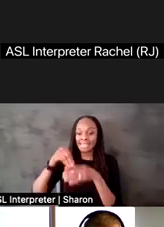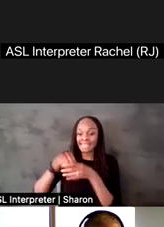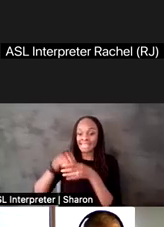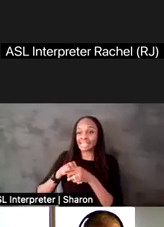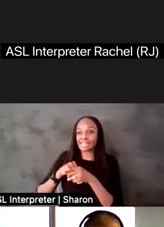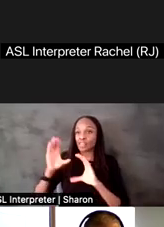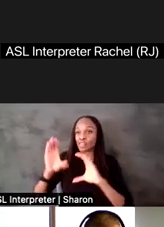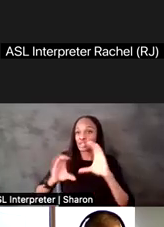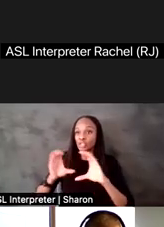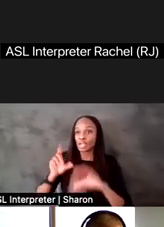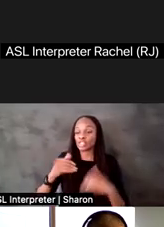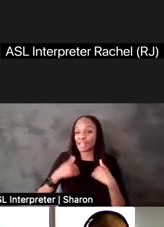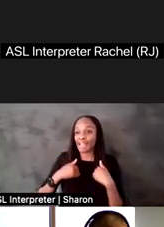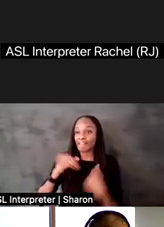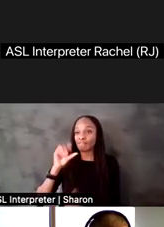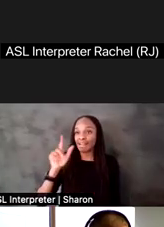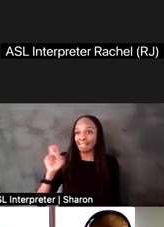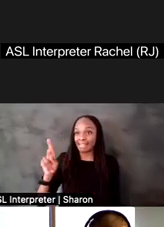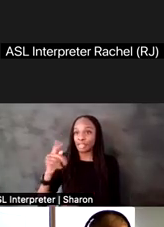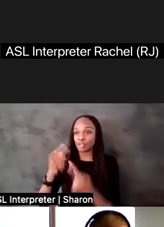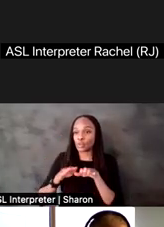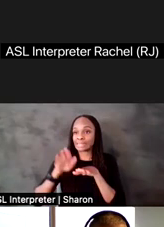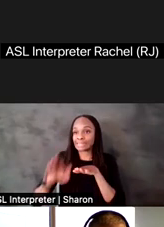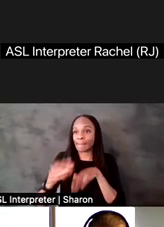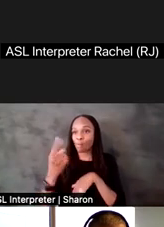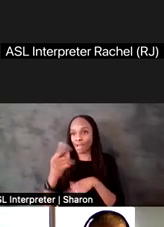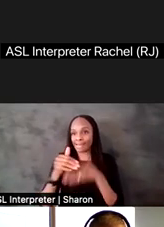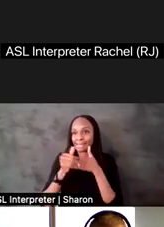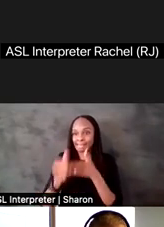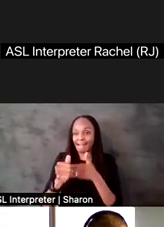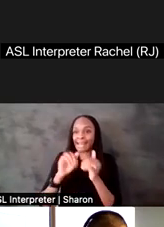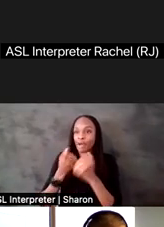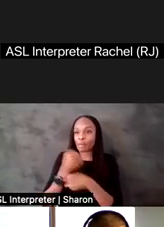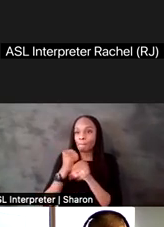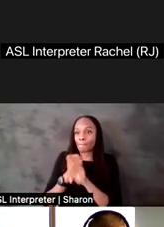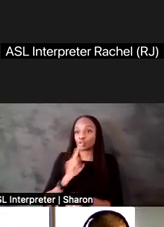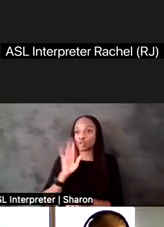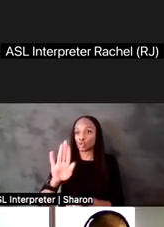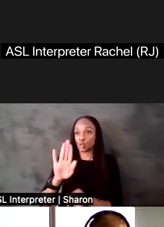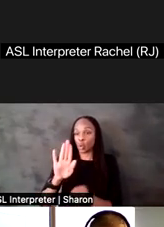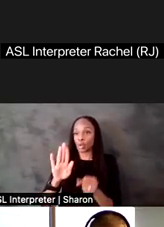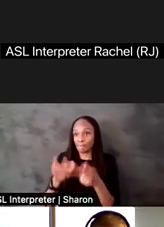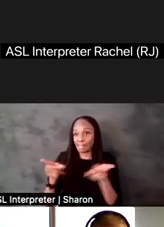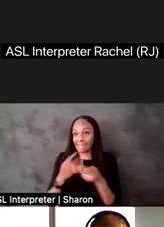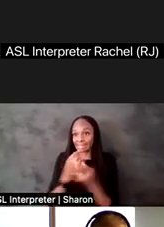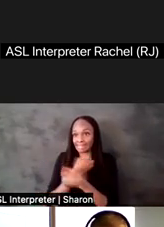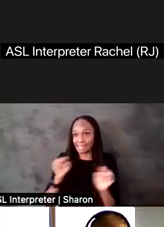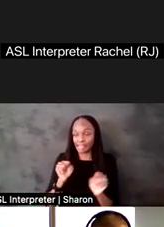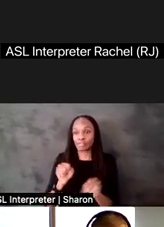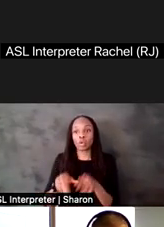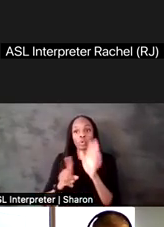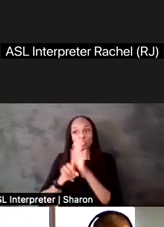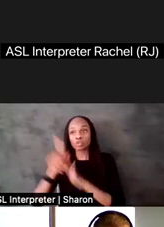a very handy step one guide, secure your space. Again, all the things we showed you here: tall furniture,